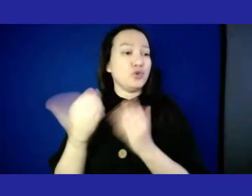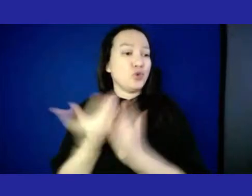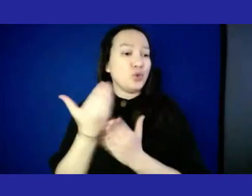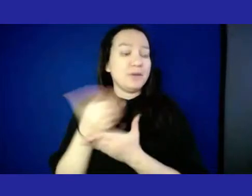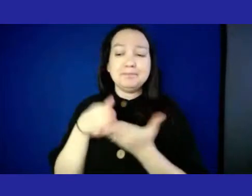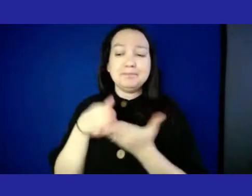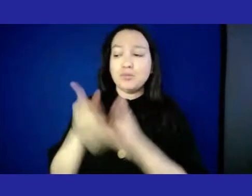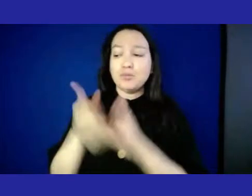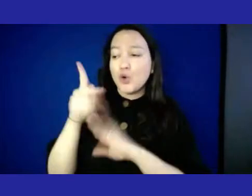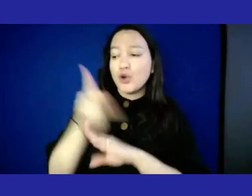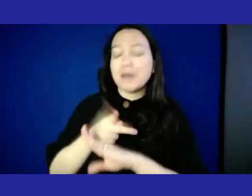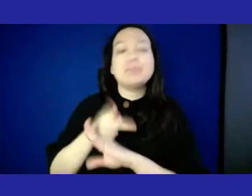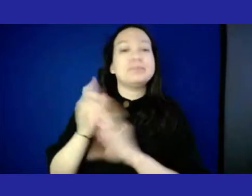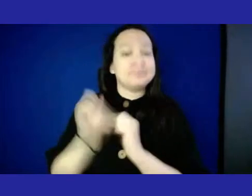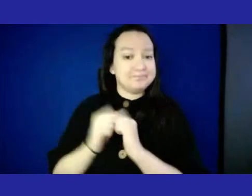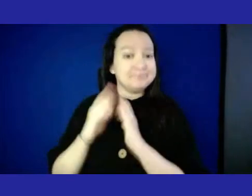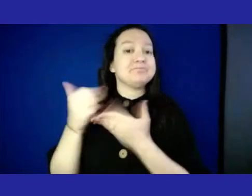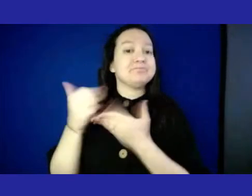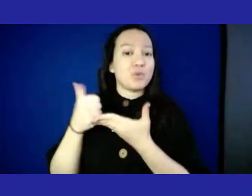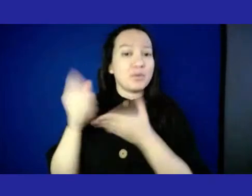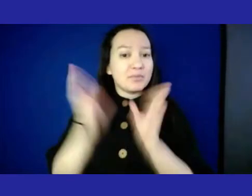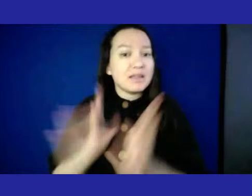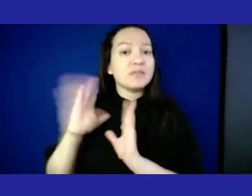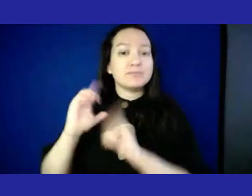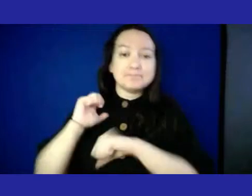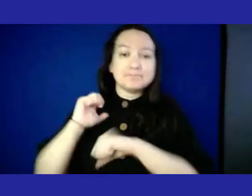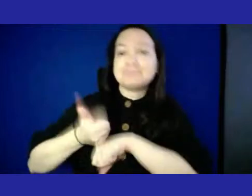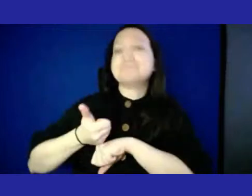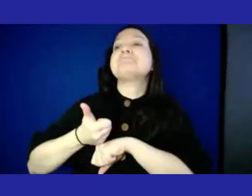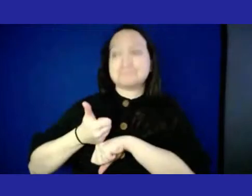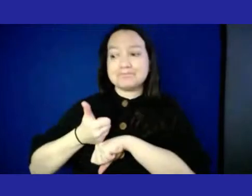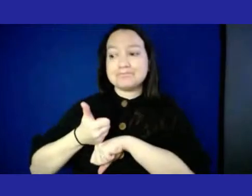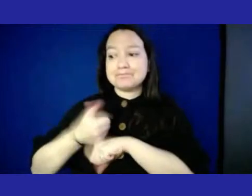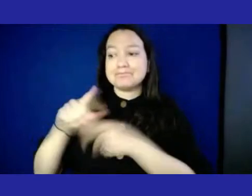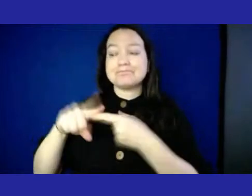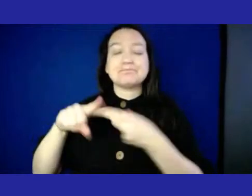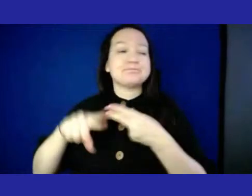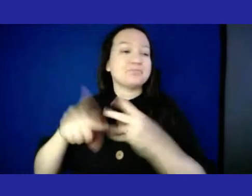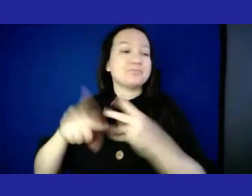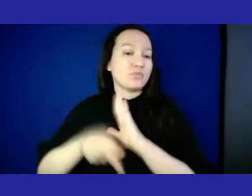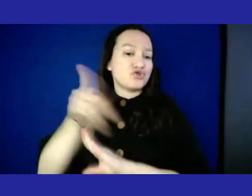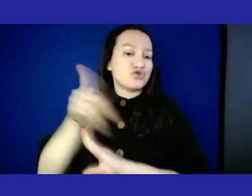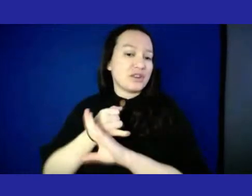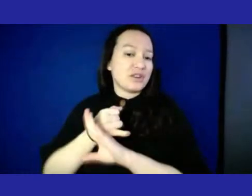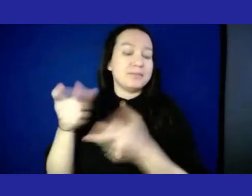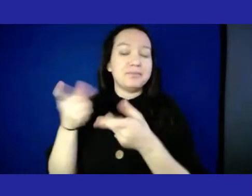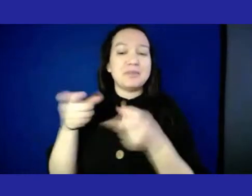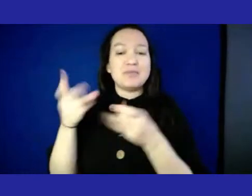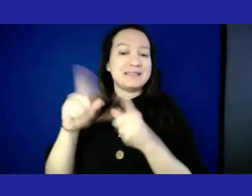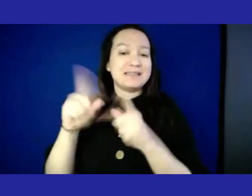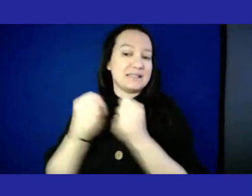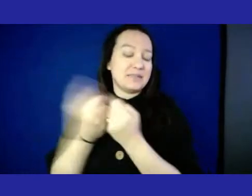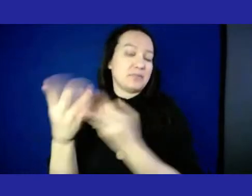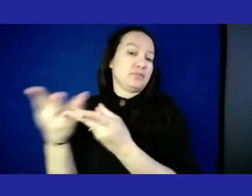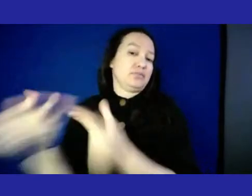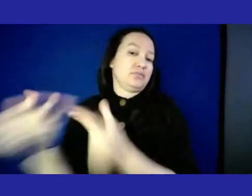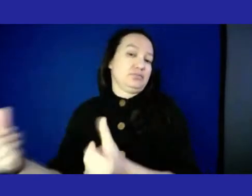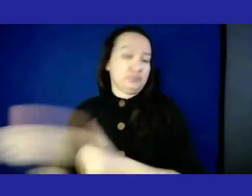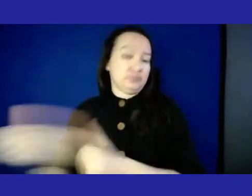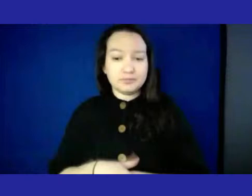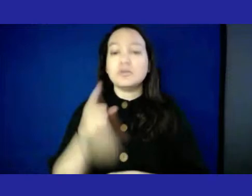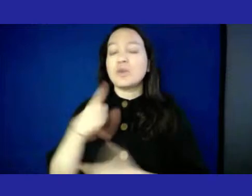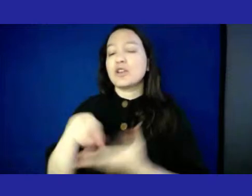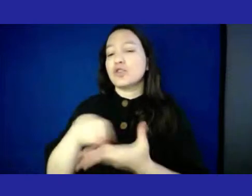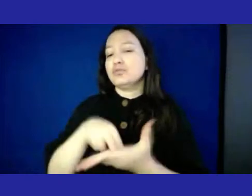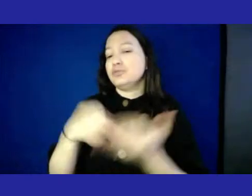of the program launches, to help do the planning, do the implementation, and then the project management team phases out. One existing